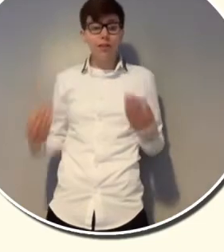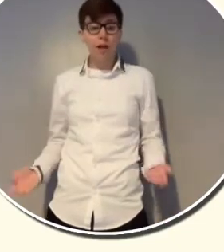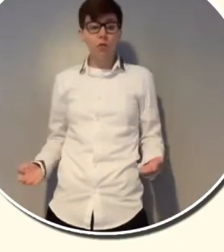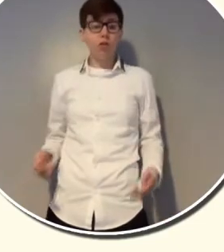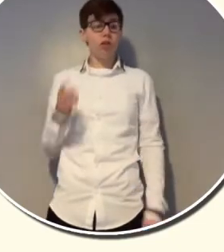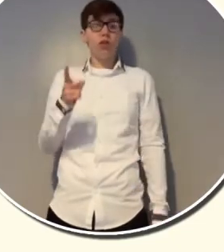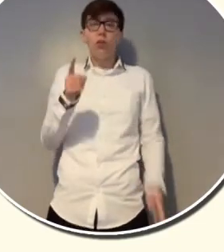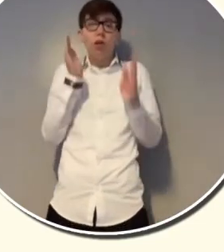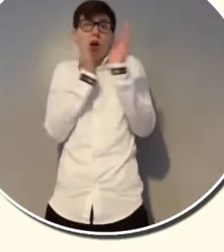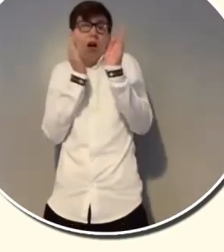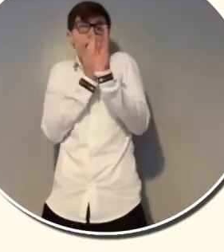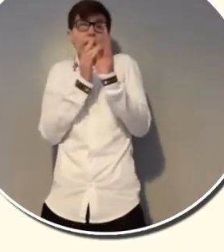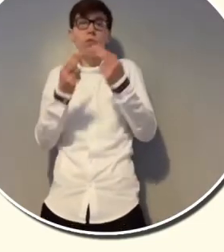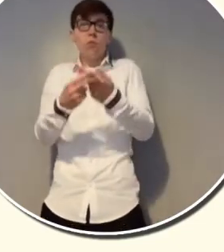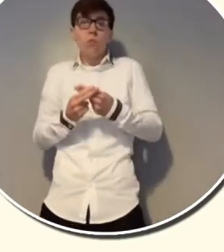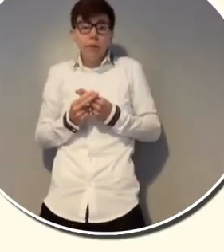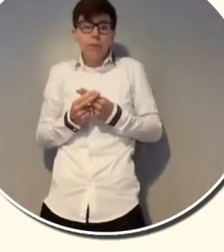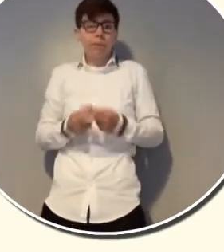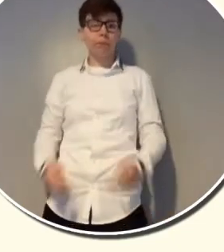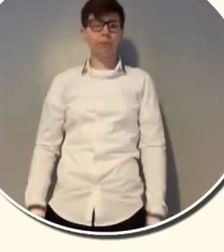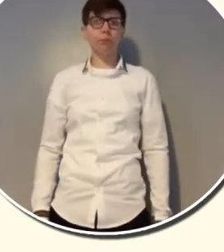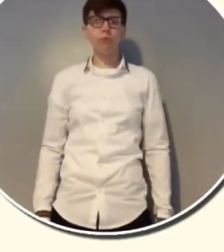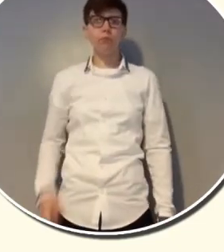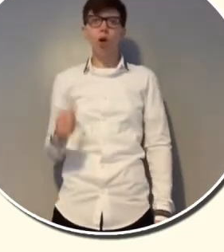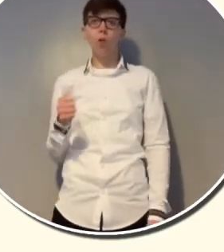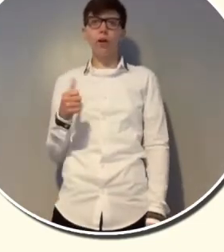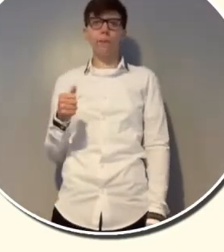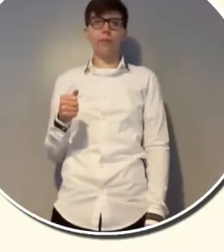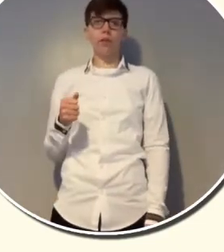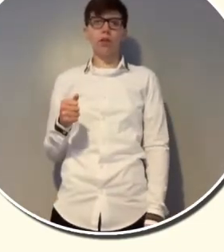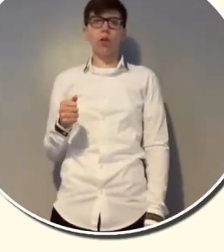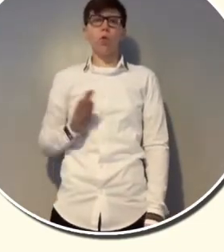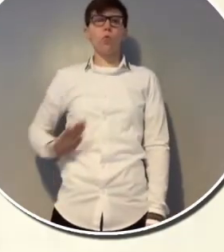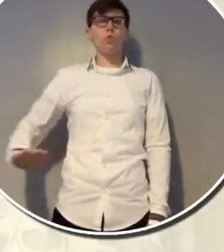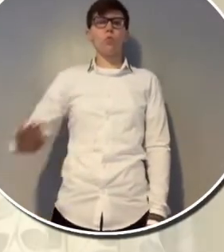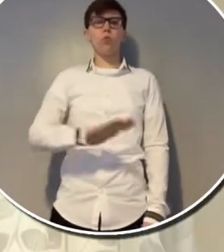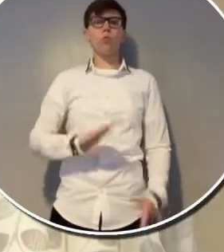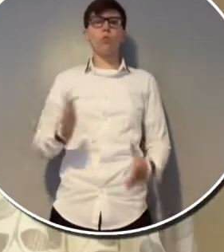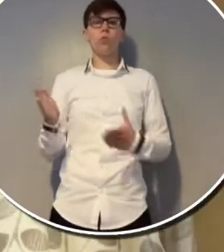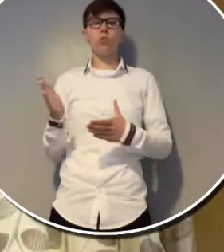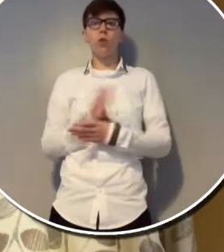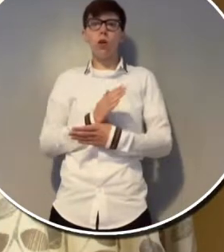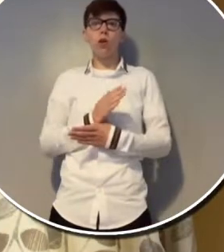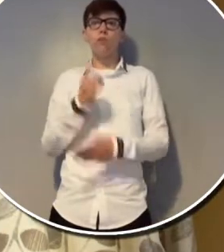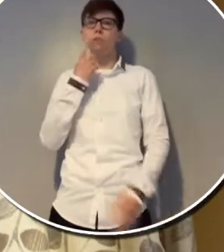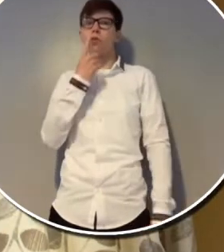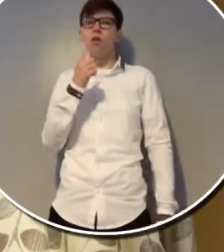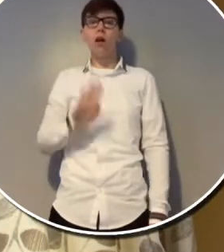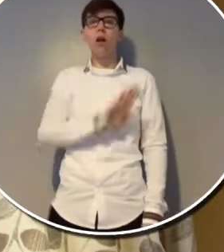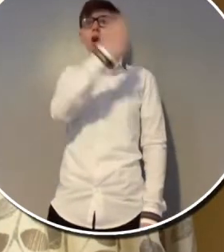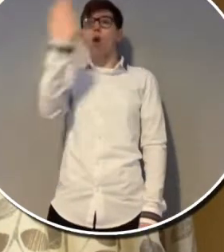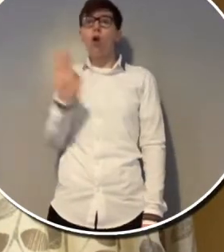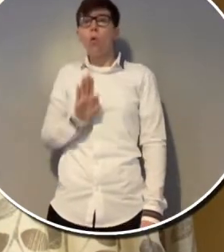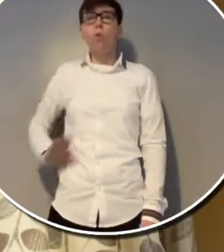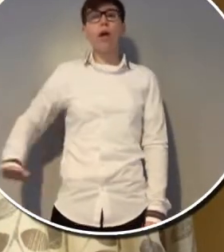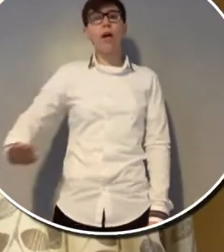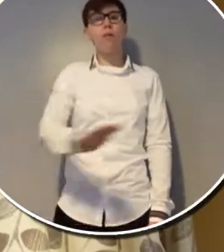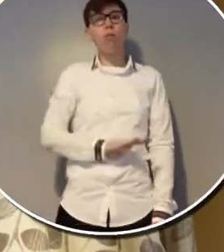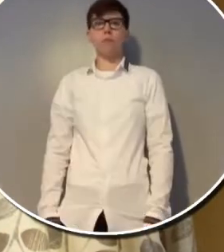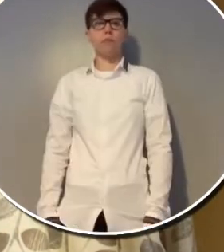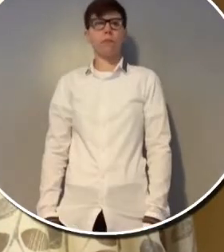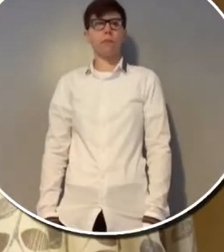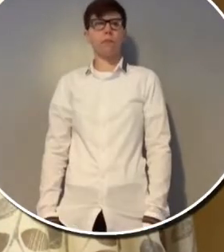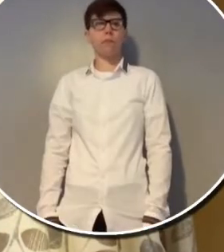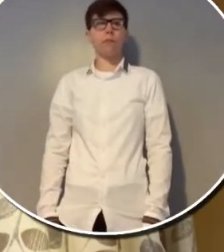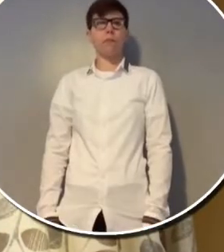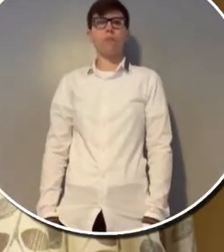everyone, hello everyone, we're happy to see you here. Now for the next song, I usually